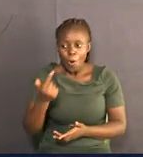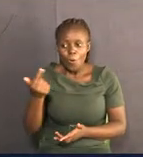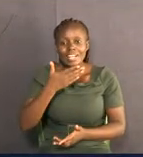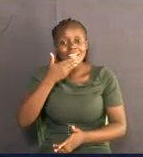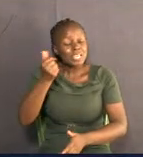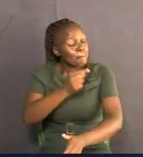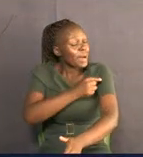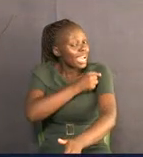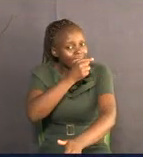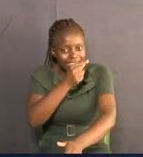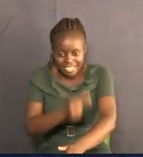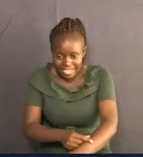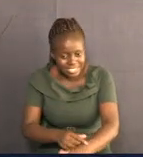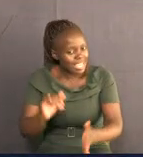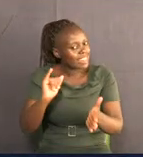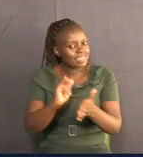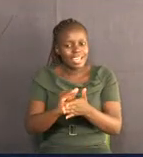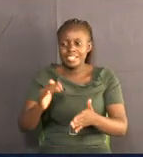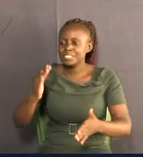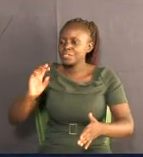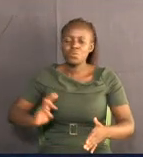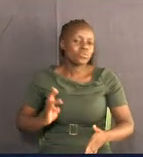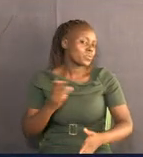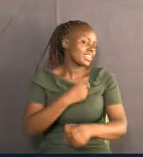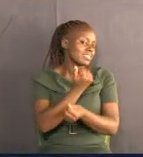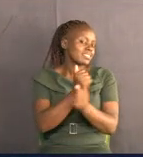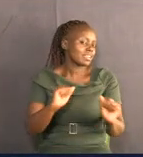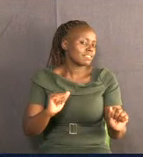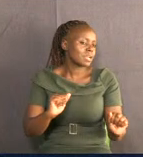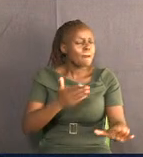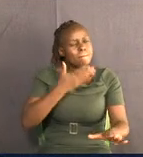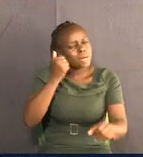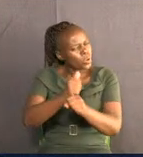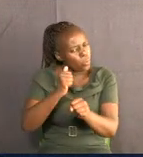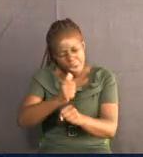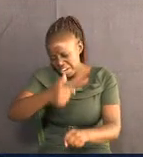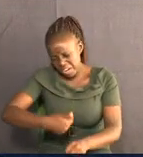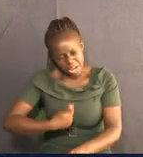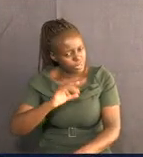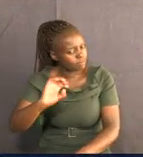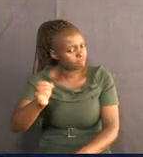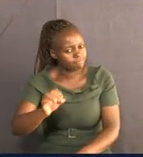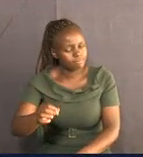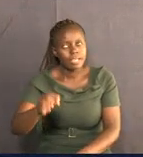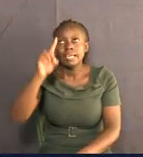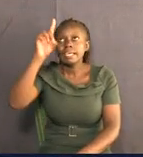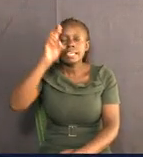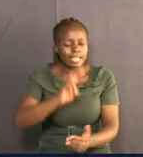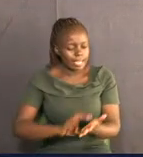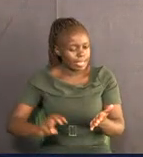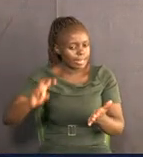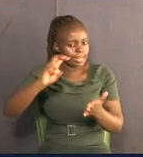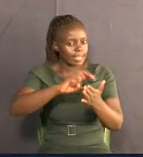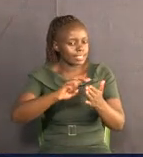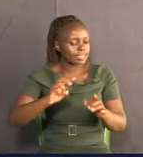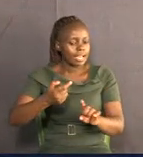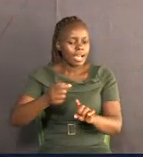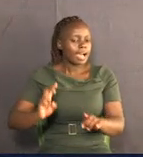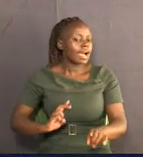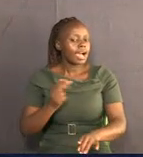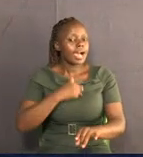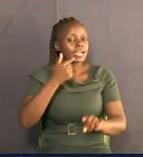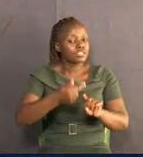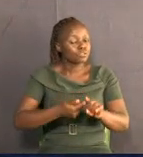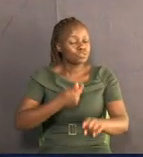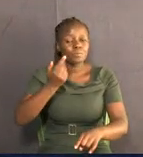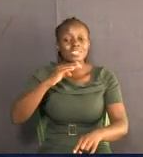grace, by God's grace, that you have been saved, not by works, by his grace. For he raised us from the dead along with Christ and seated